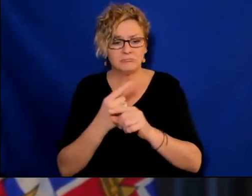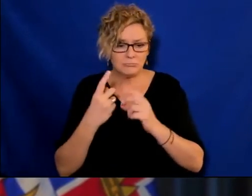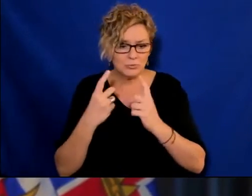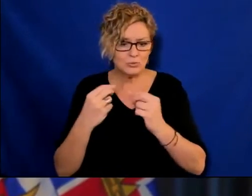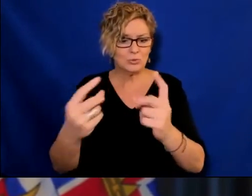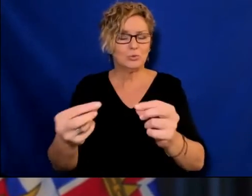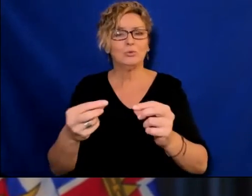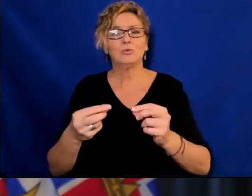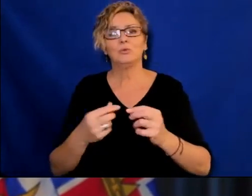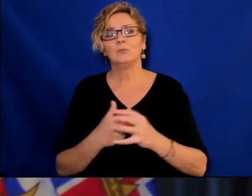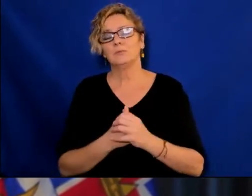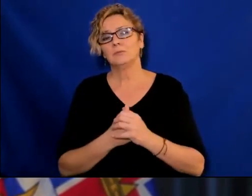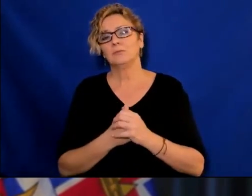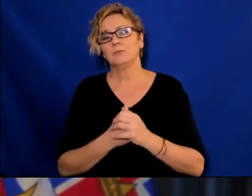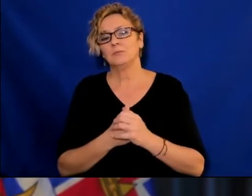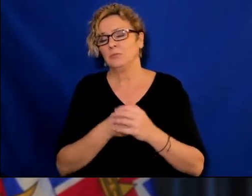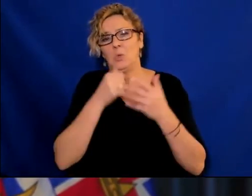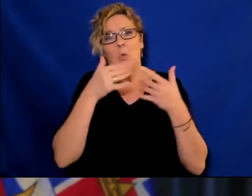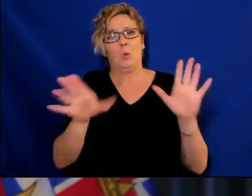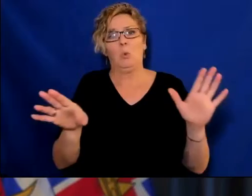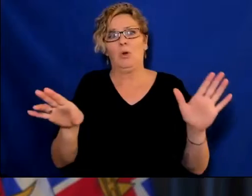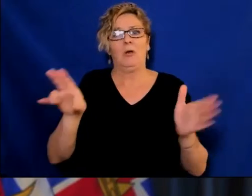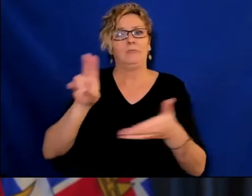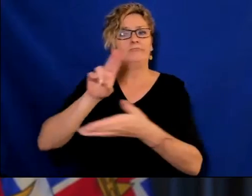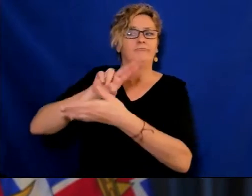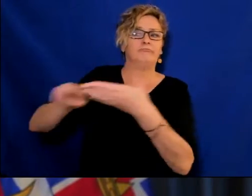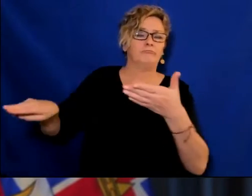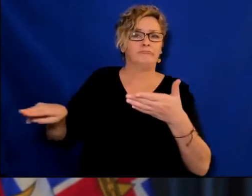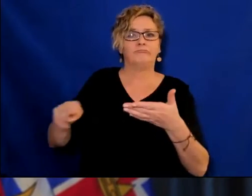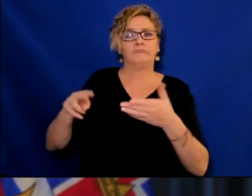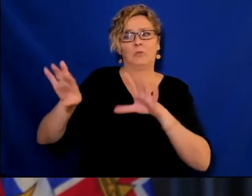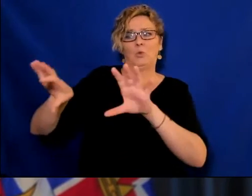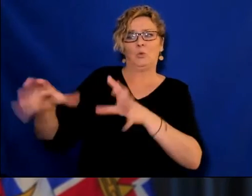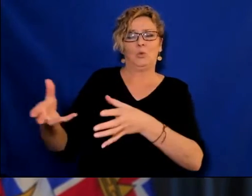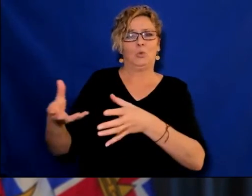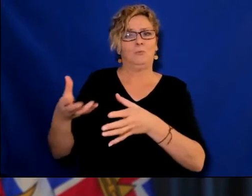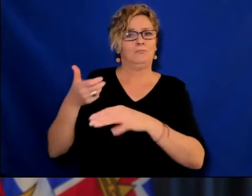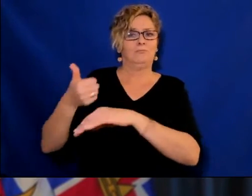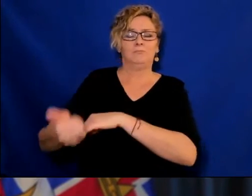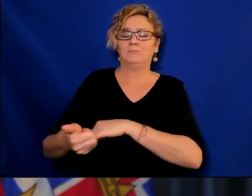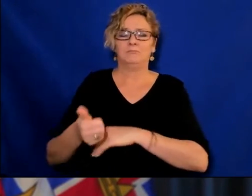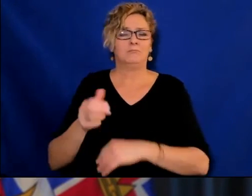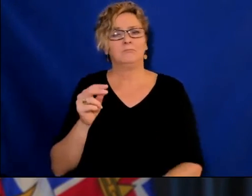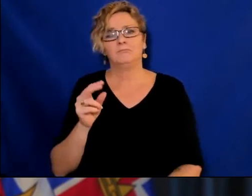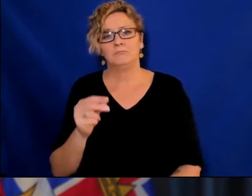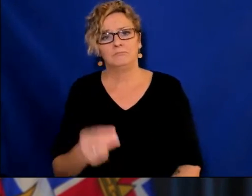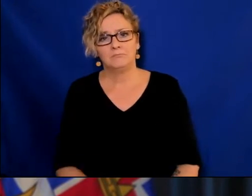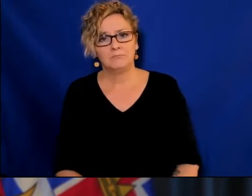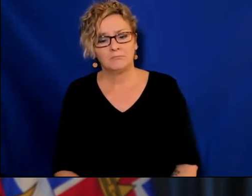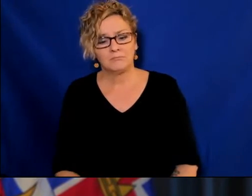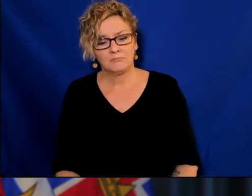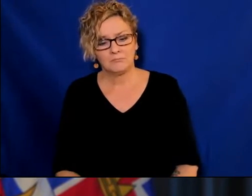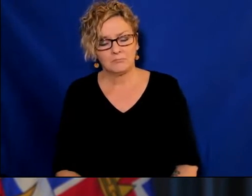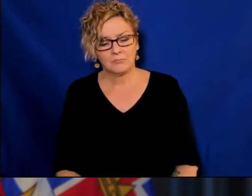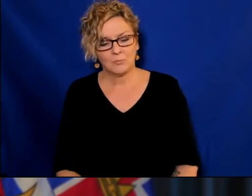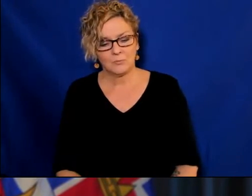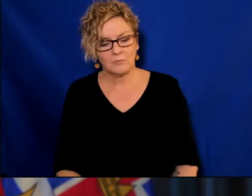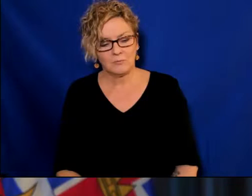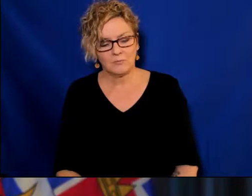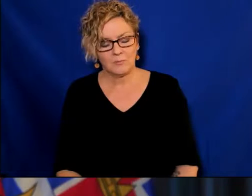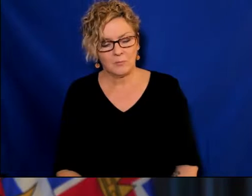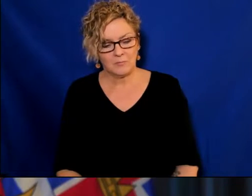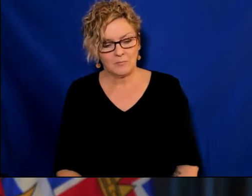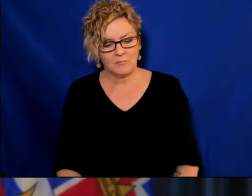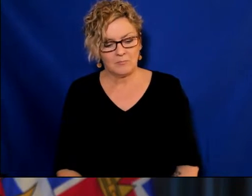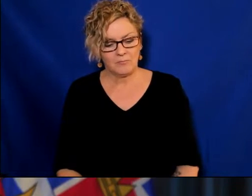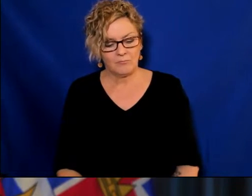I mean, first to repeat what Dr. Henry has said, that we've seen significant transmission, and